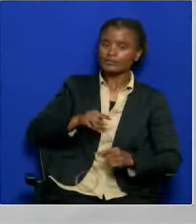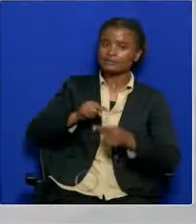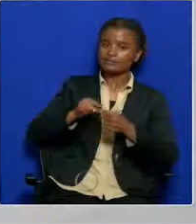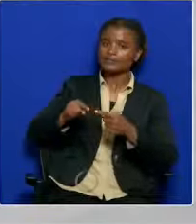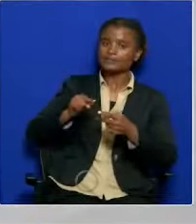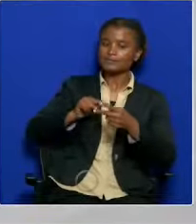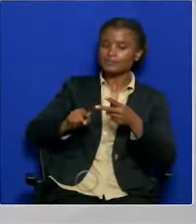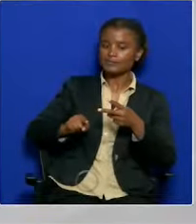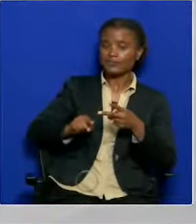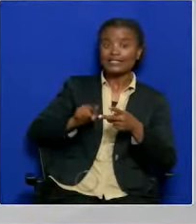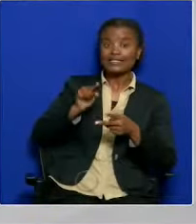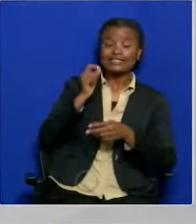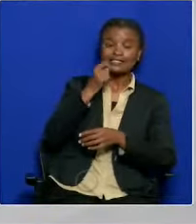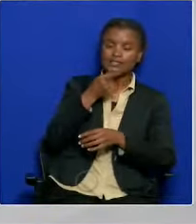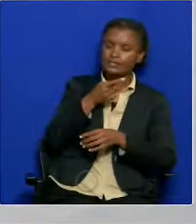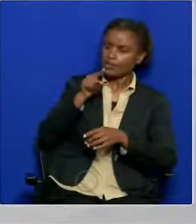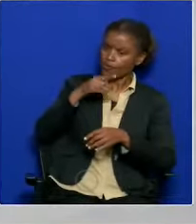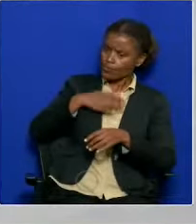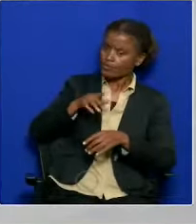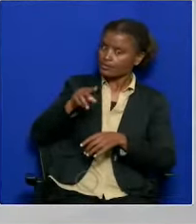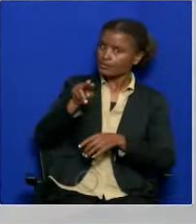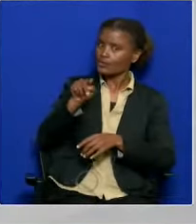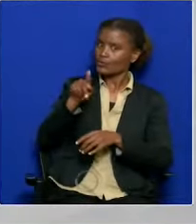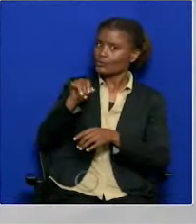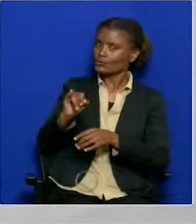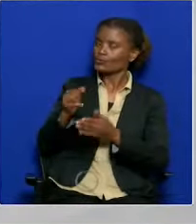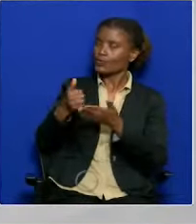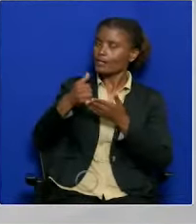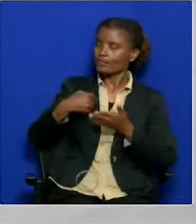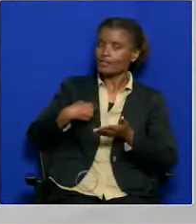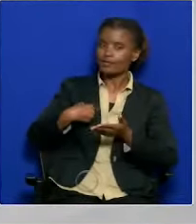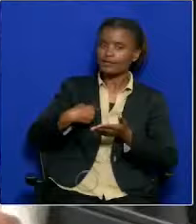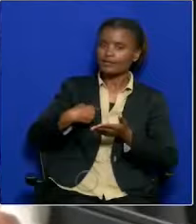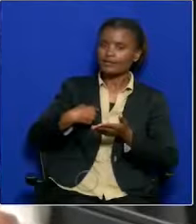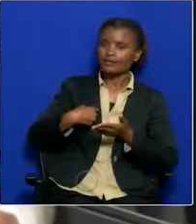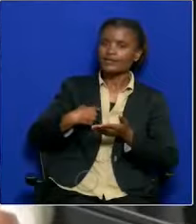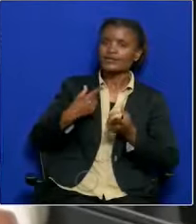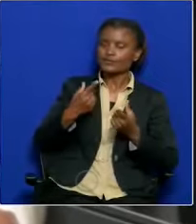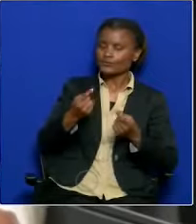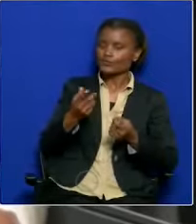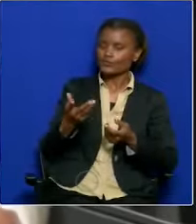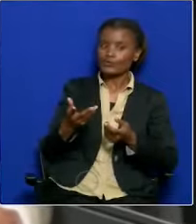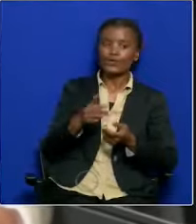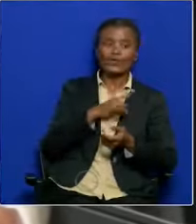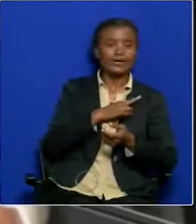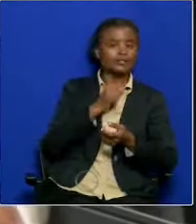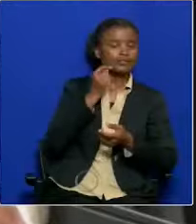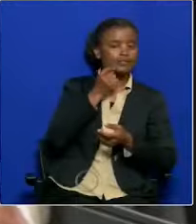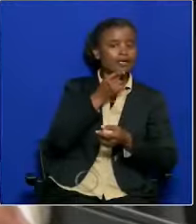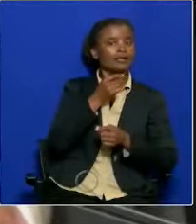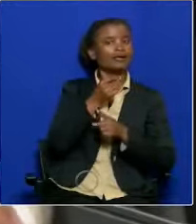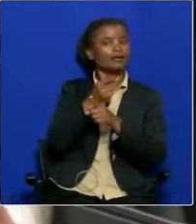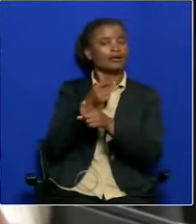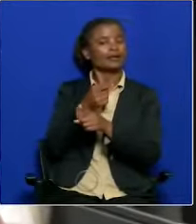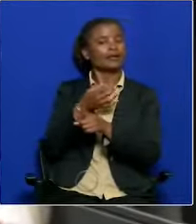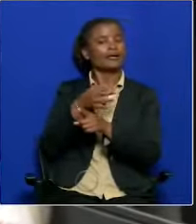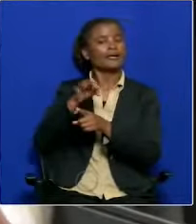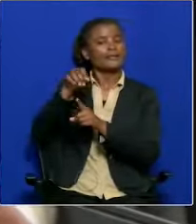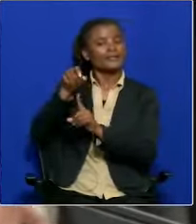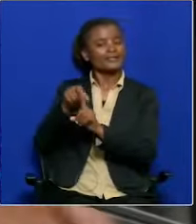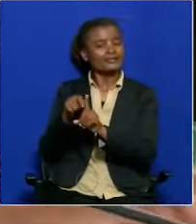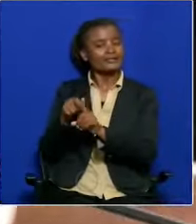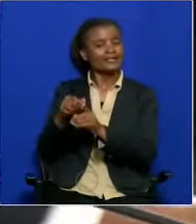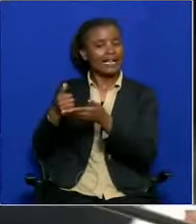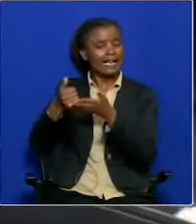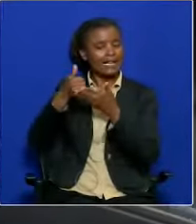It makes sense only that way to me, that here's your benefactor who tells you, I want